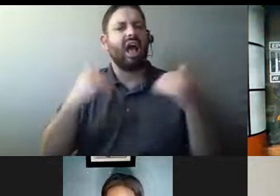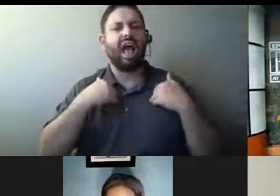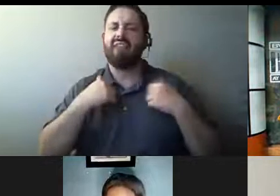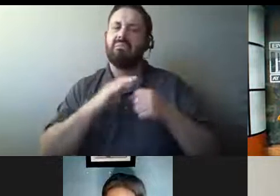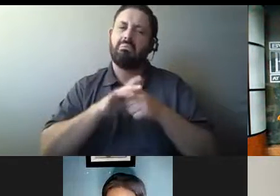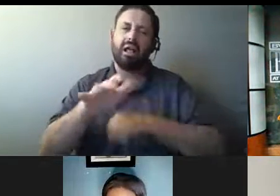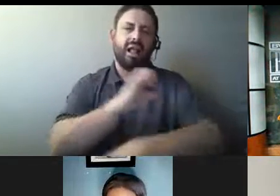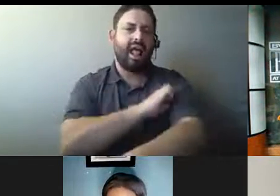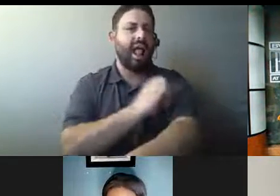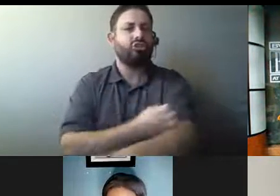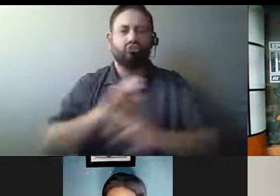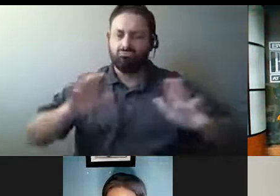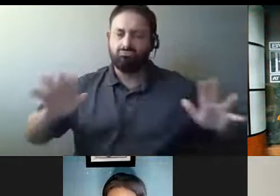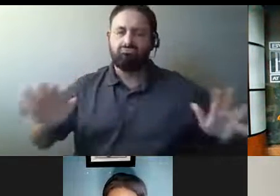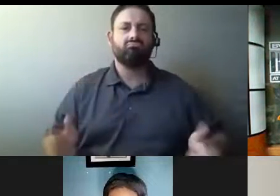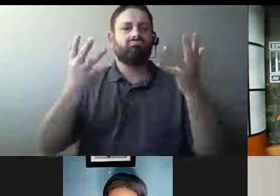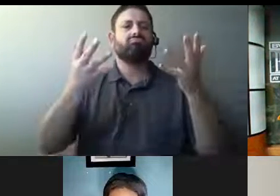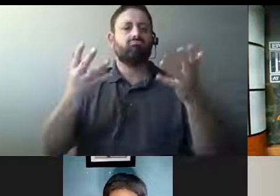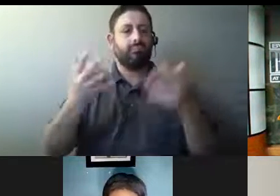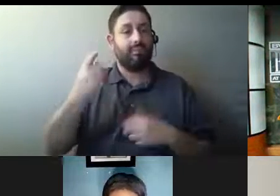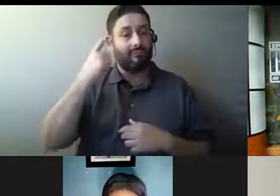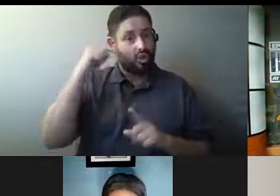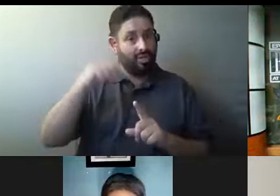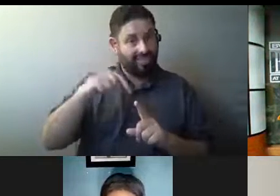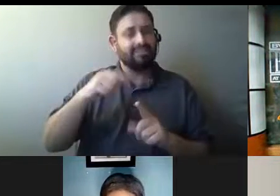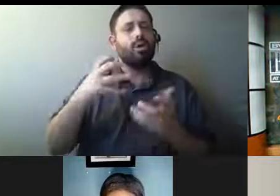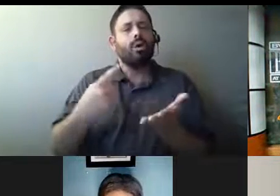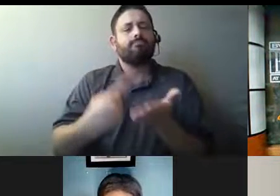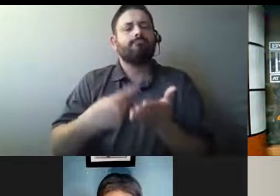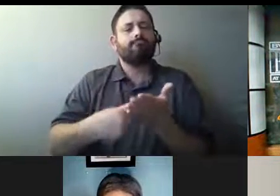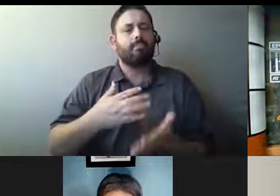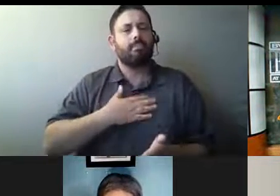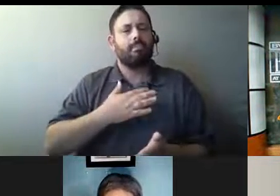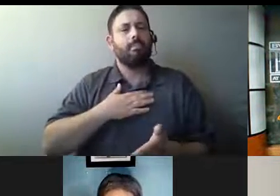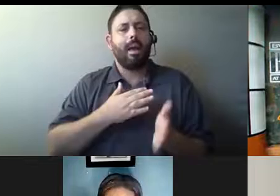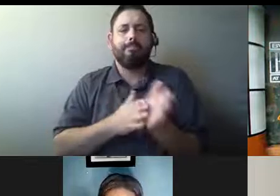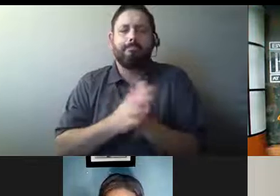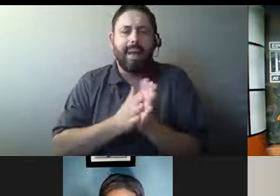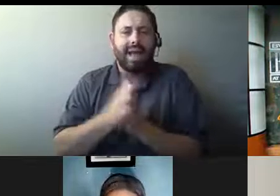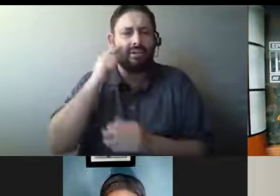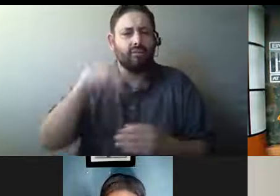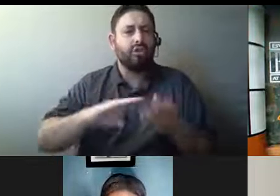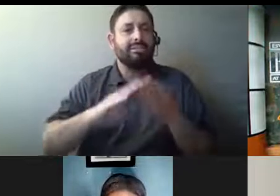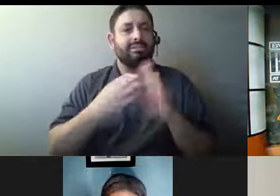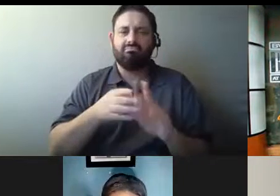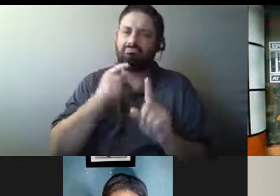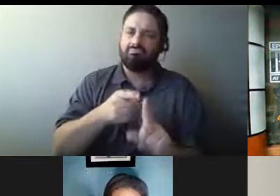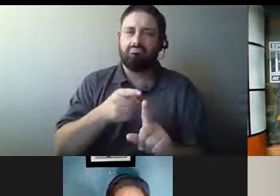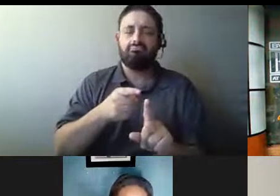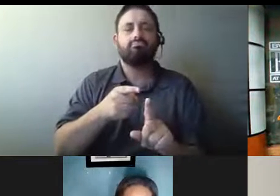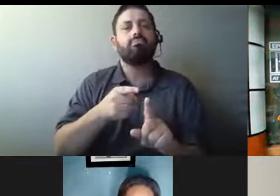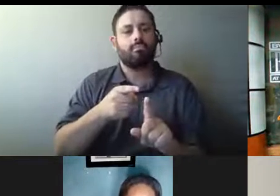level. But just for the sake of this forum, I want to talk about my passion for the community, and specifically my passion